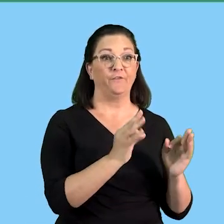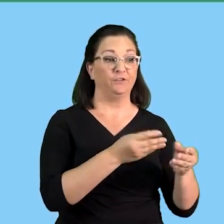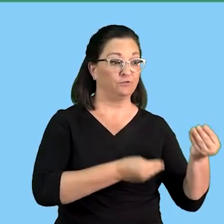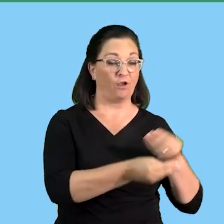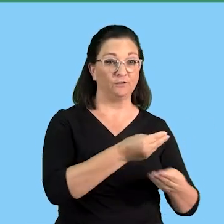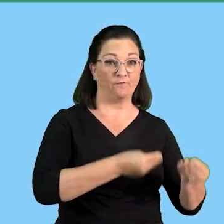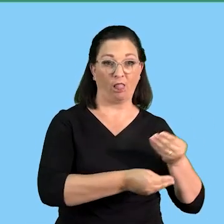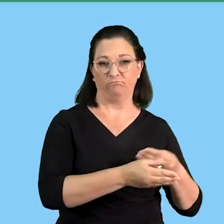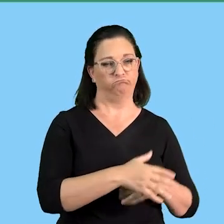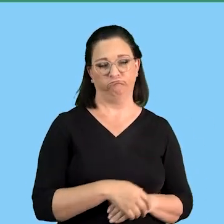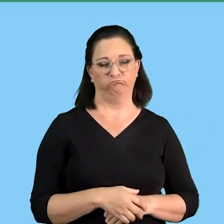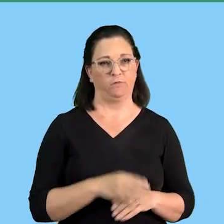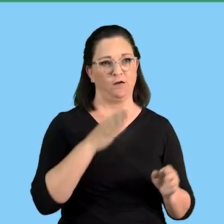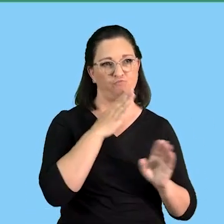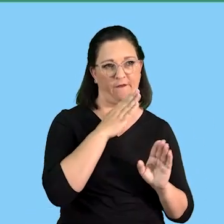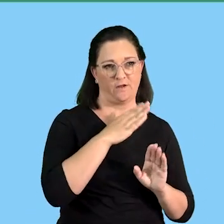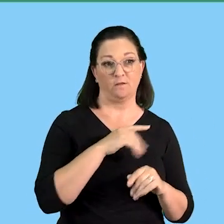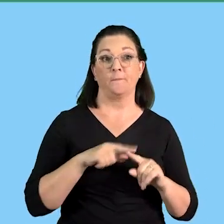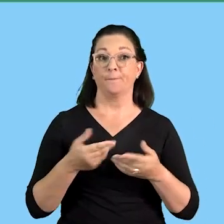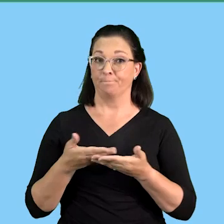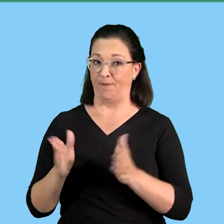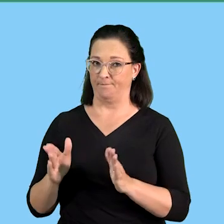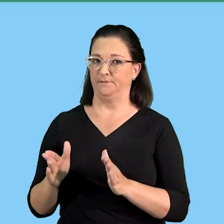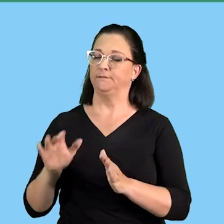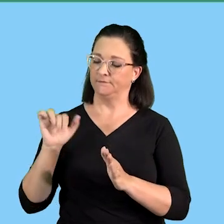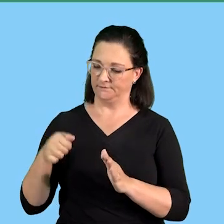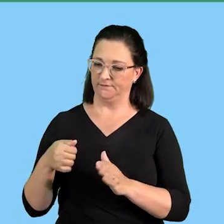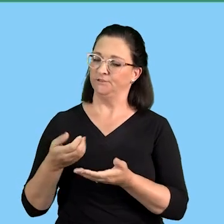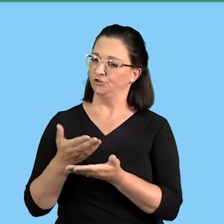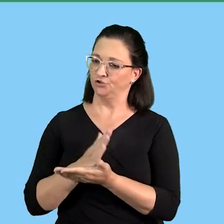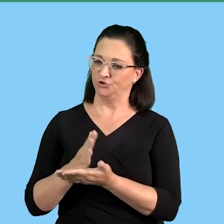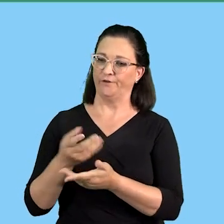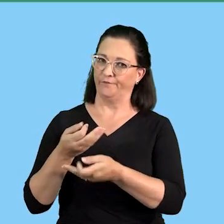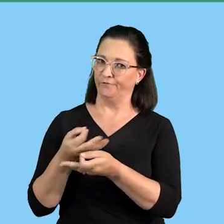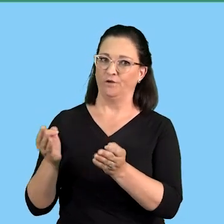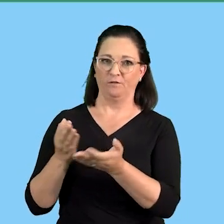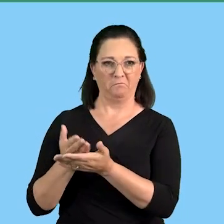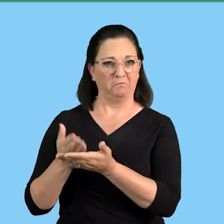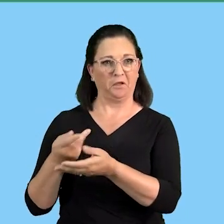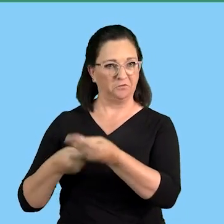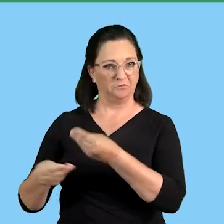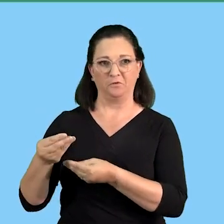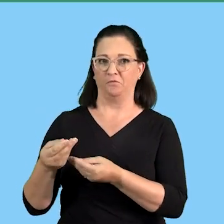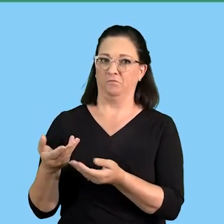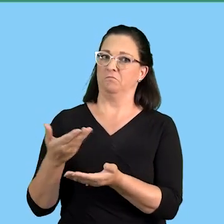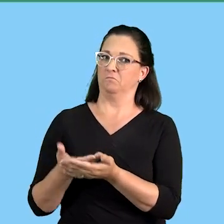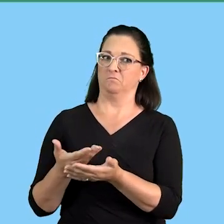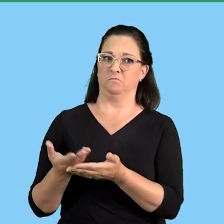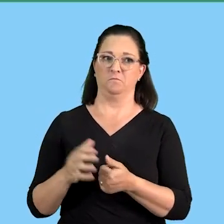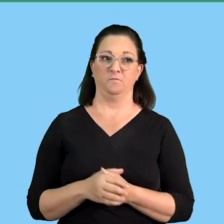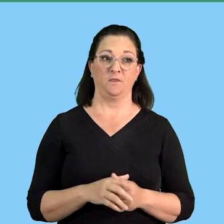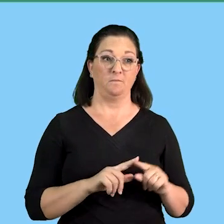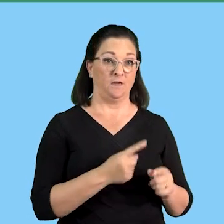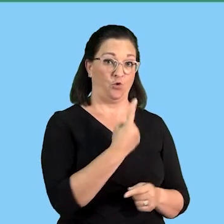transferable for a private company, but with the public company, shares are freely transferable. And then a minimum of 1 director